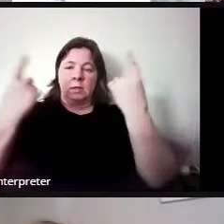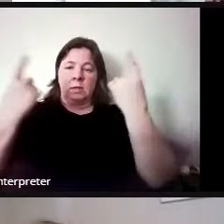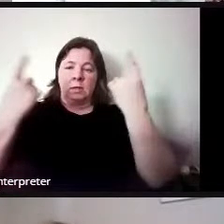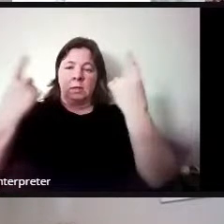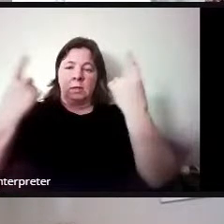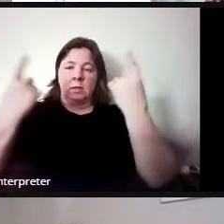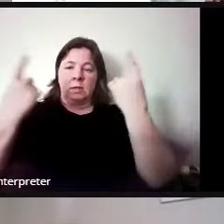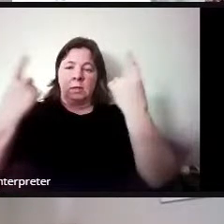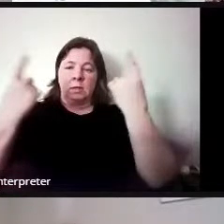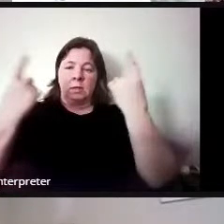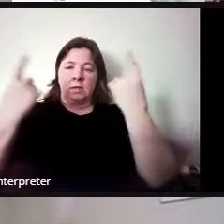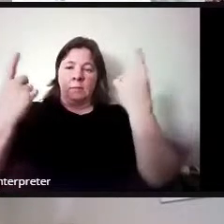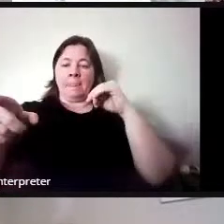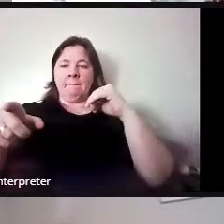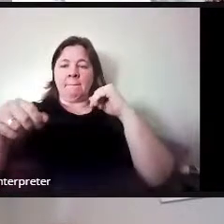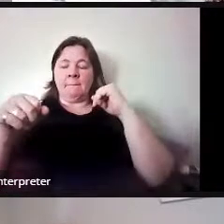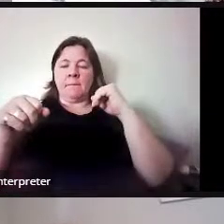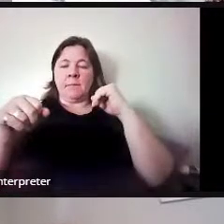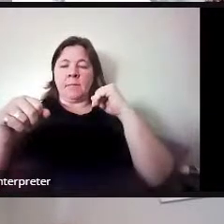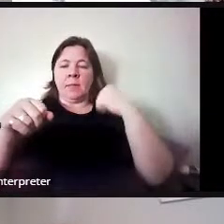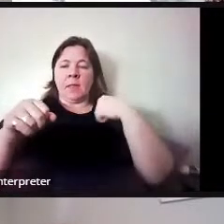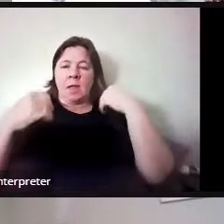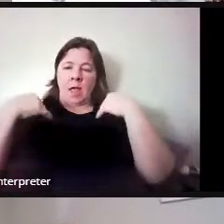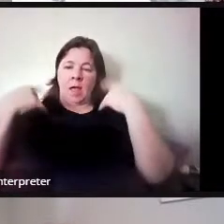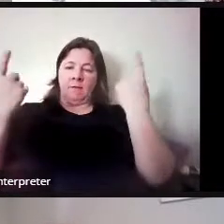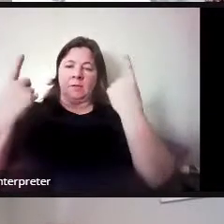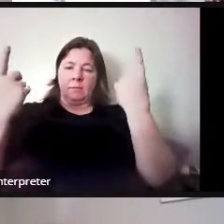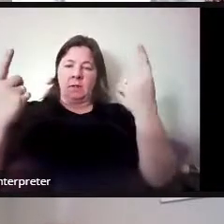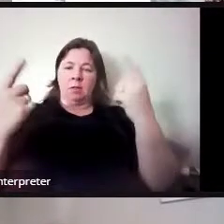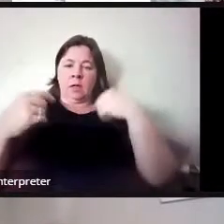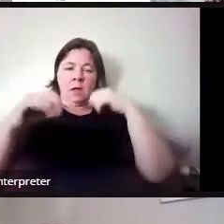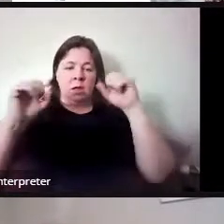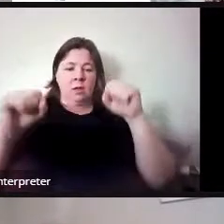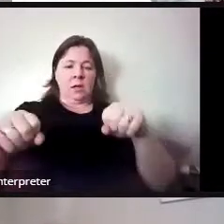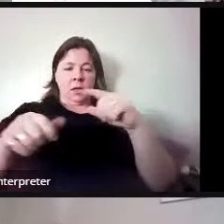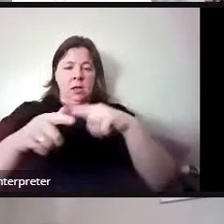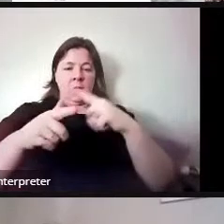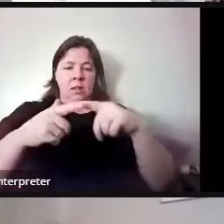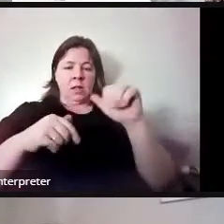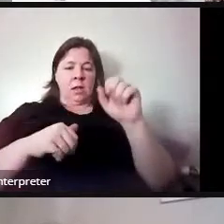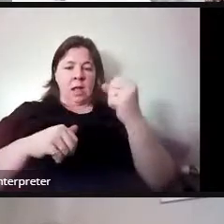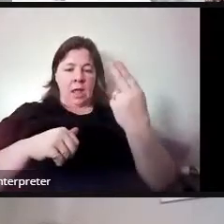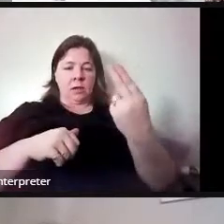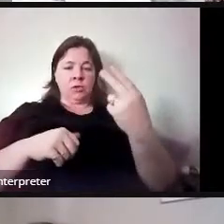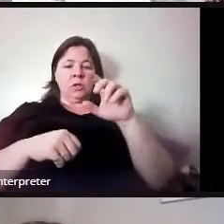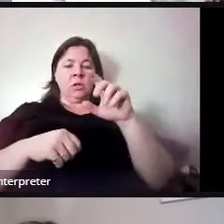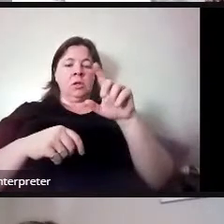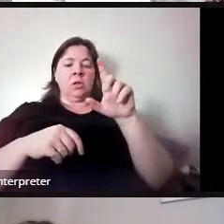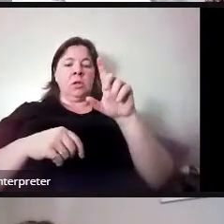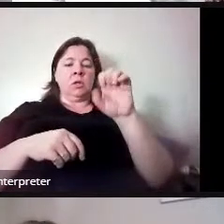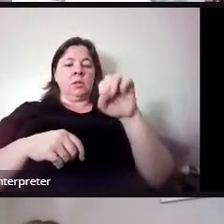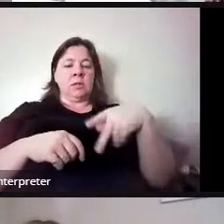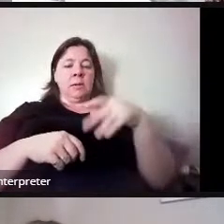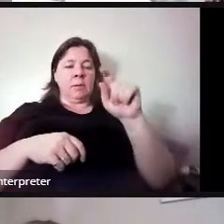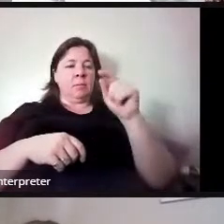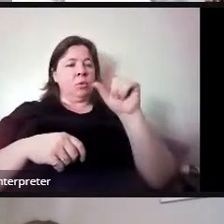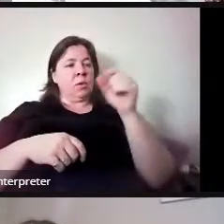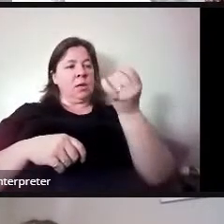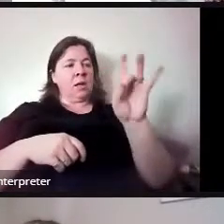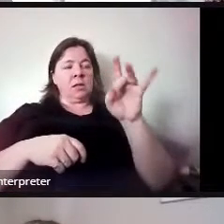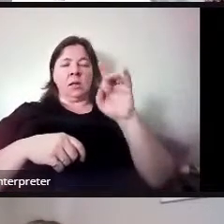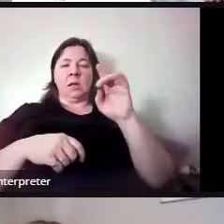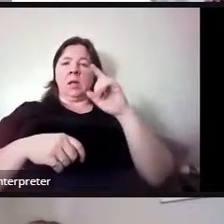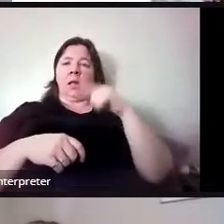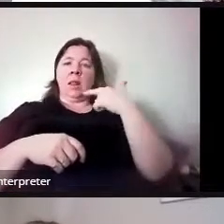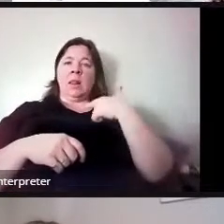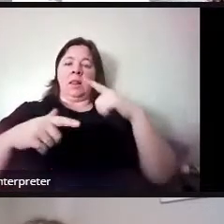team. Then actually Ash did a webinar on 25th of September 2018. That was like a live webinar. And the first